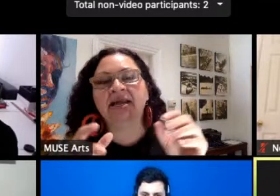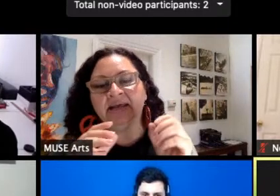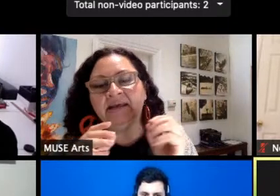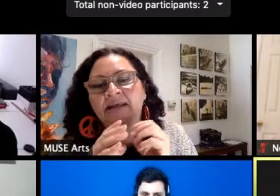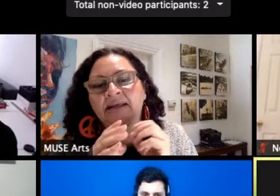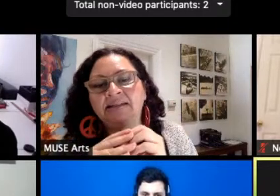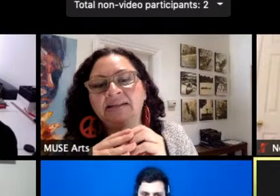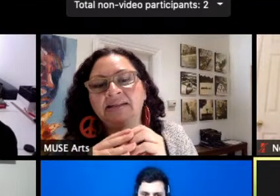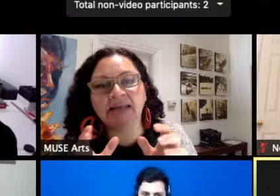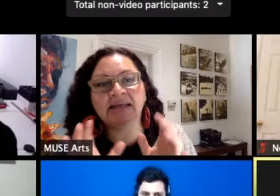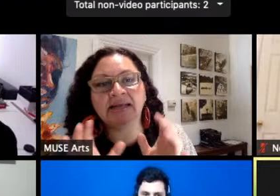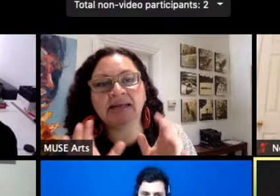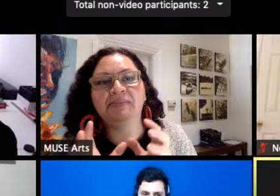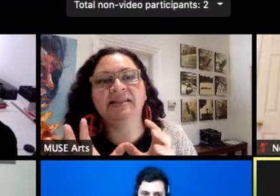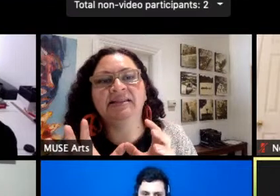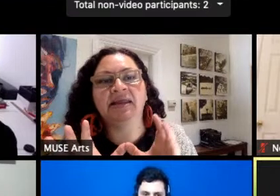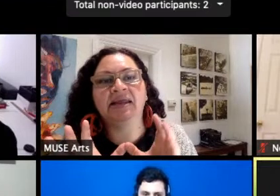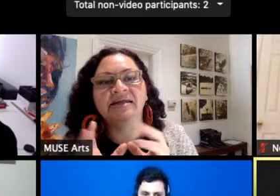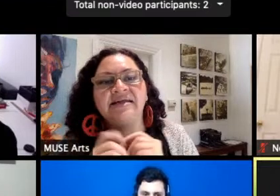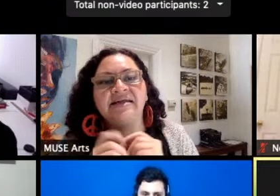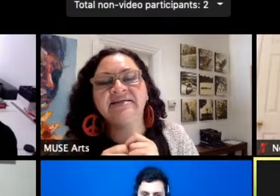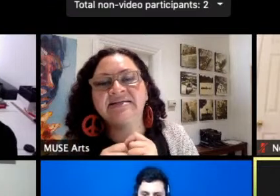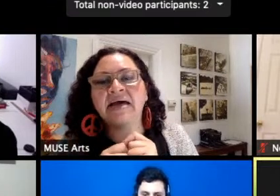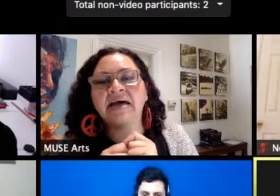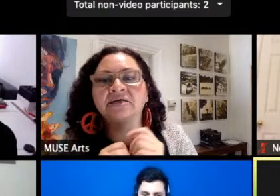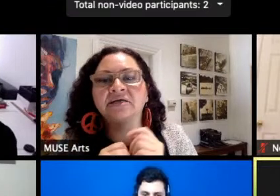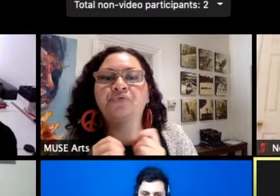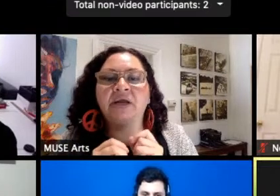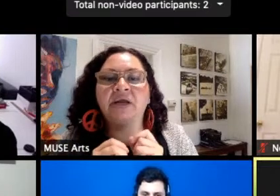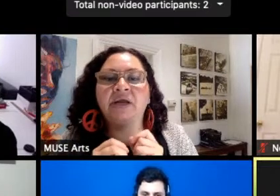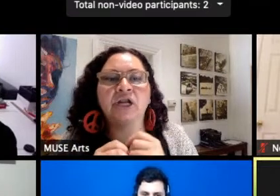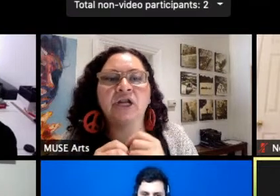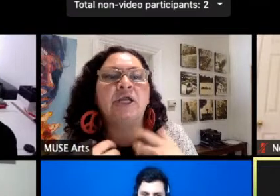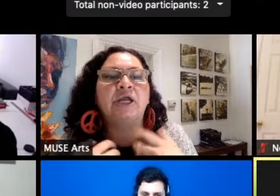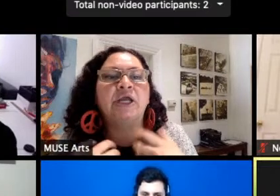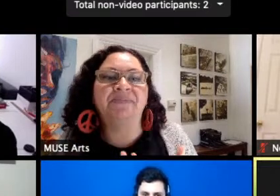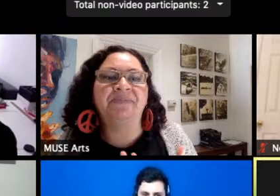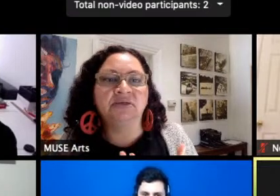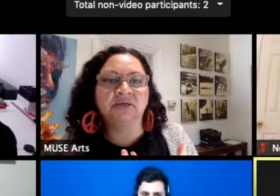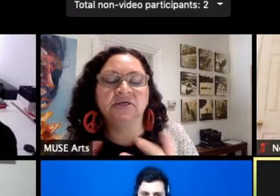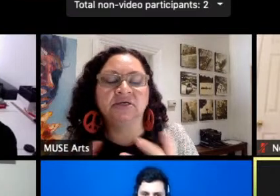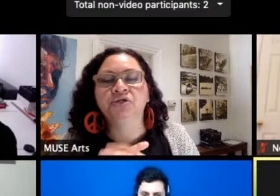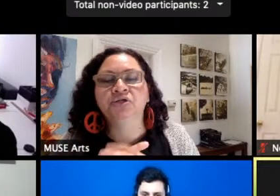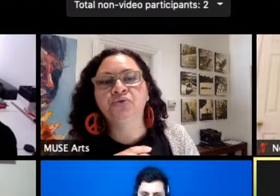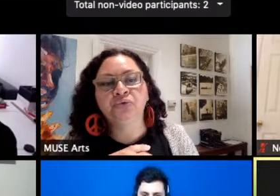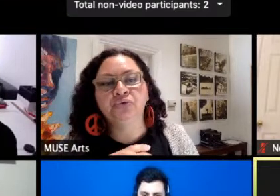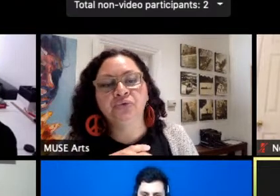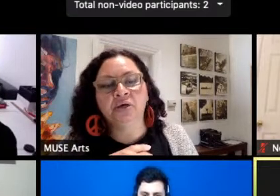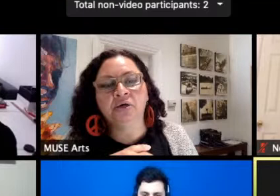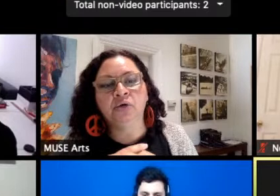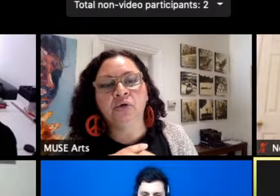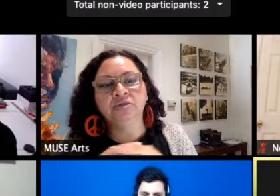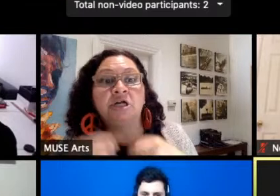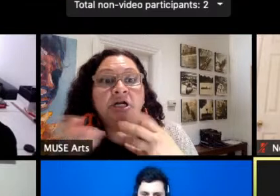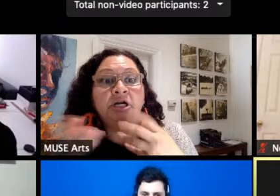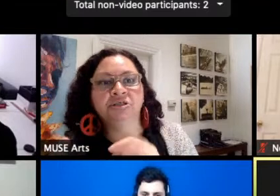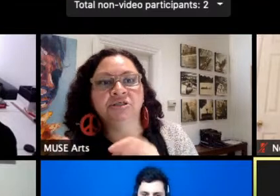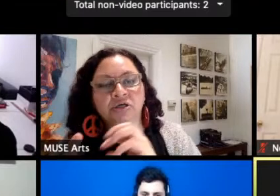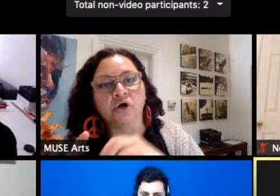Darién, Calima El Darién, is that we are not equipped to search or